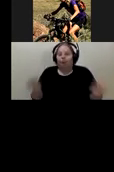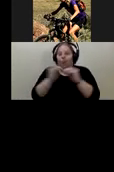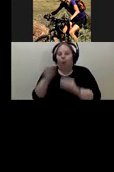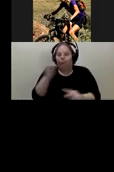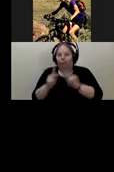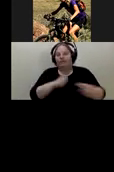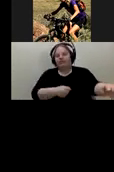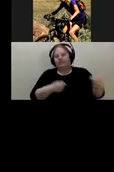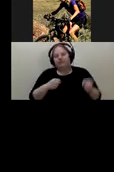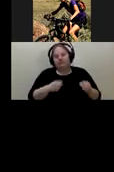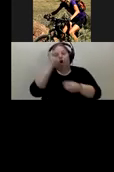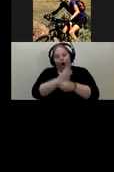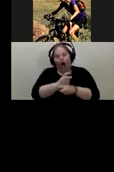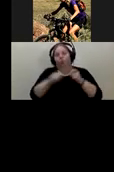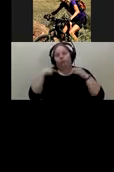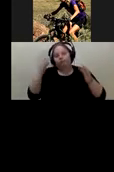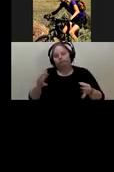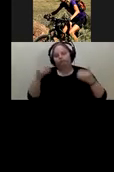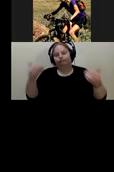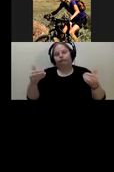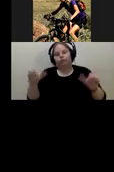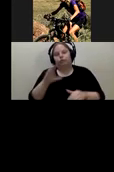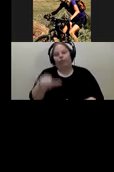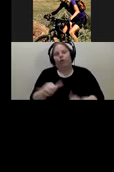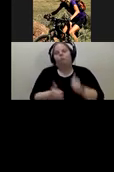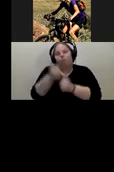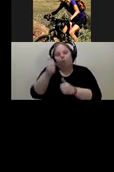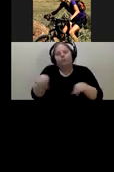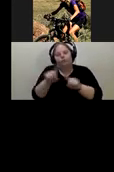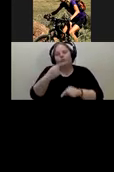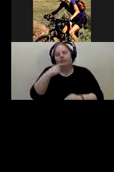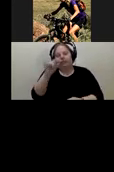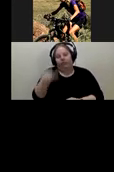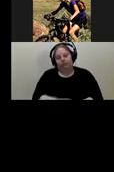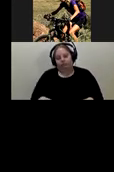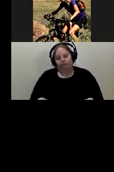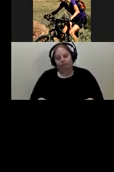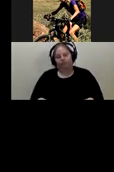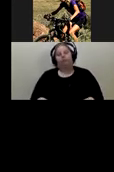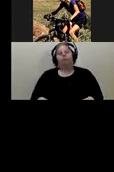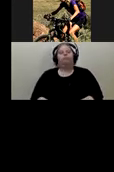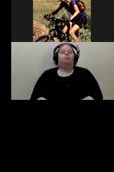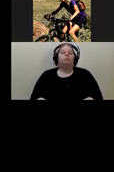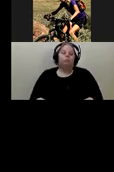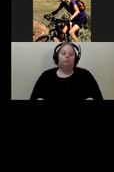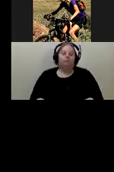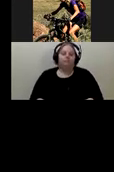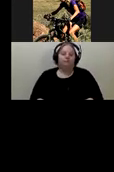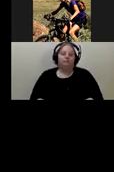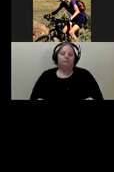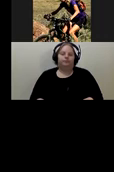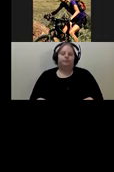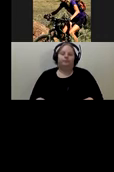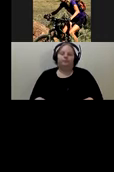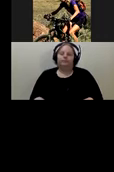very hard, but this is what I'm going to do. So that's what the majority of you are saying. So